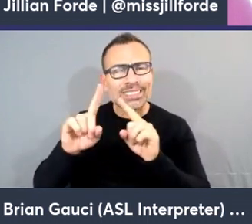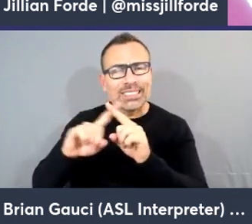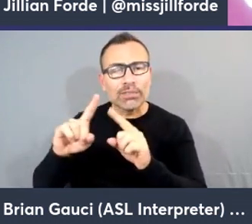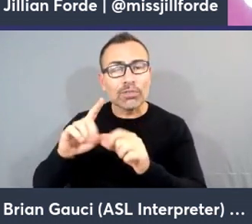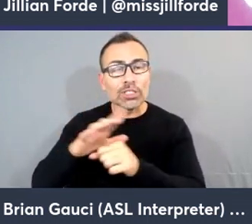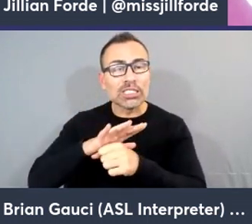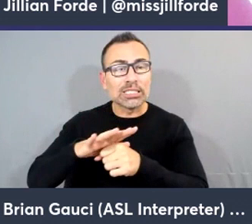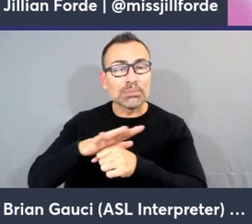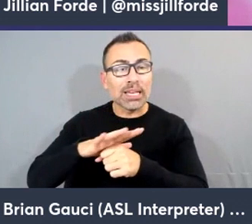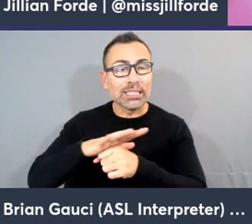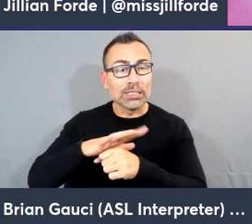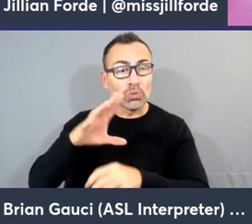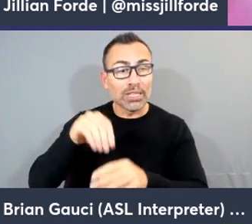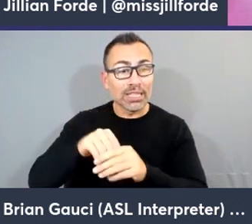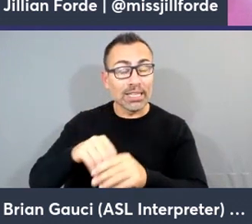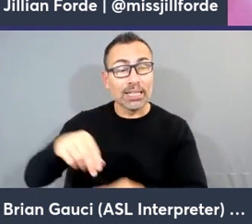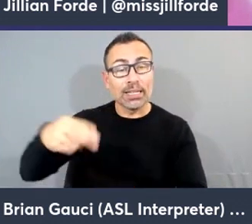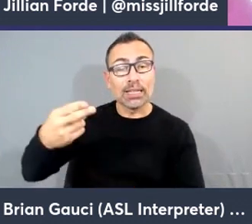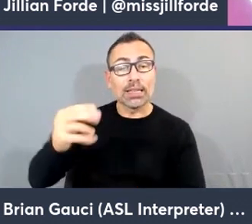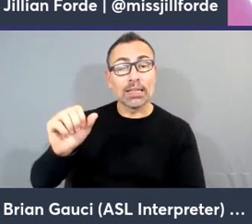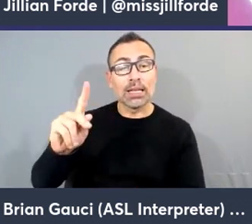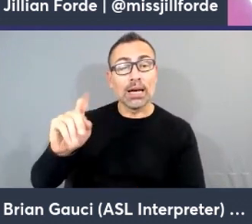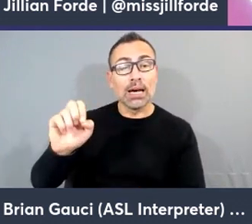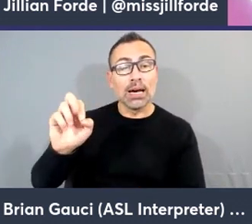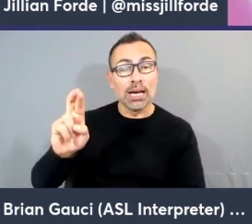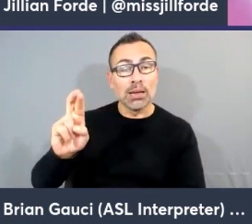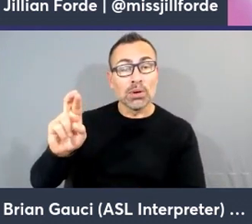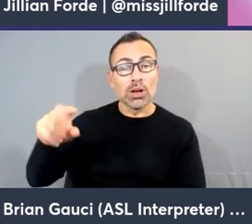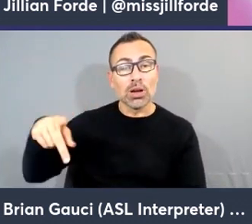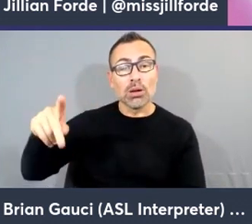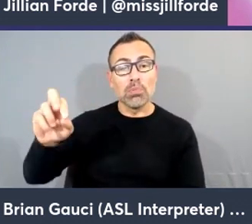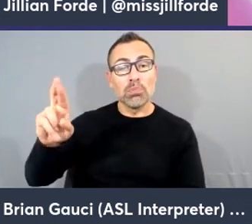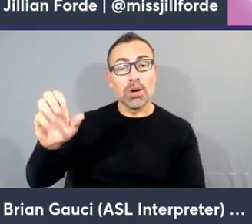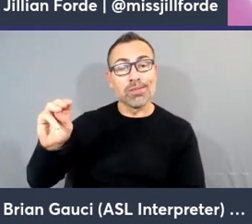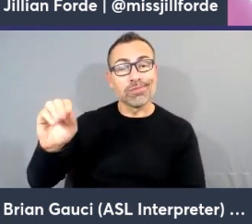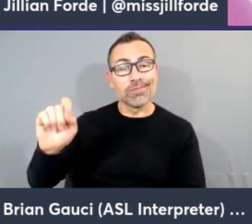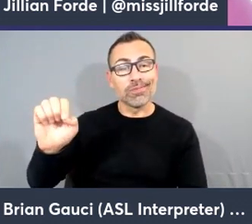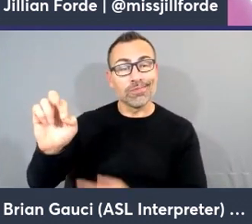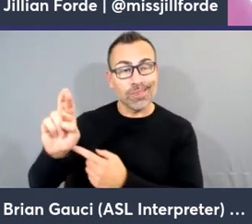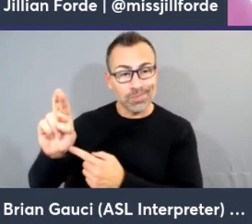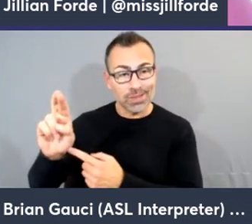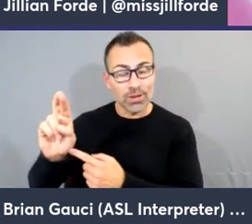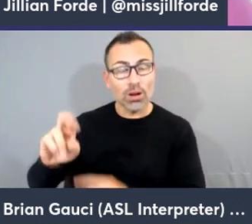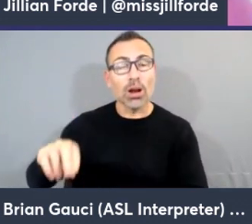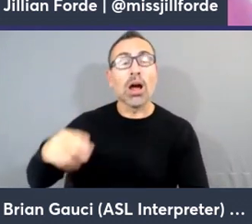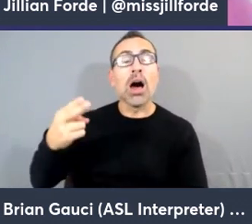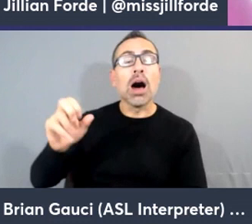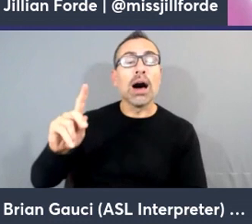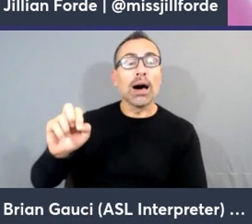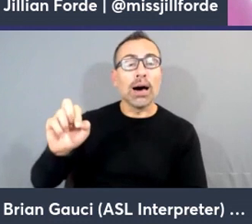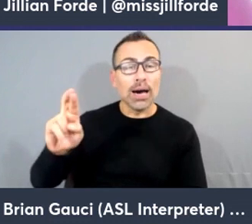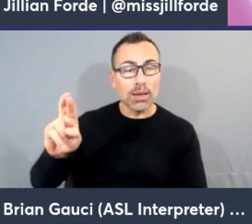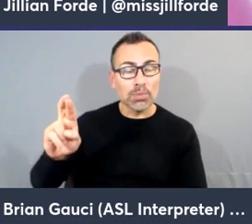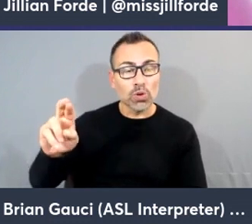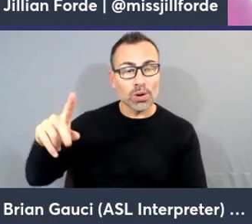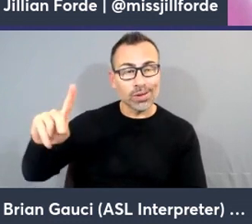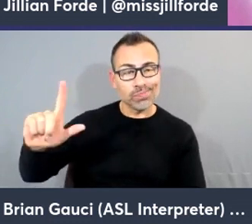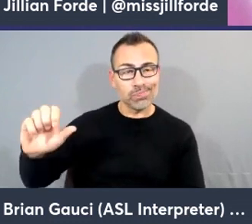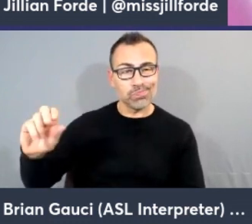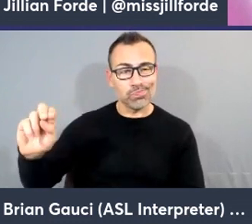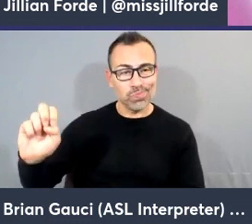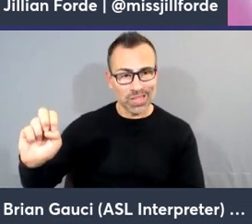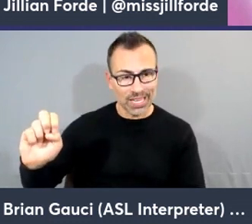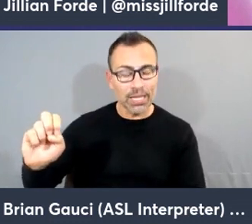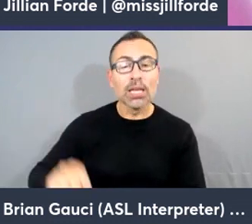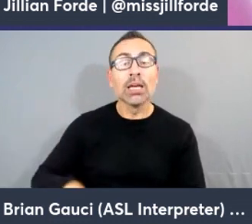hyperparameter hyperplane. And at the end of this tuning process, you will figure